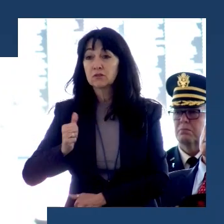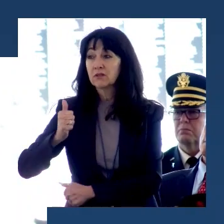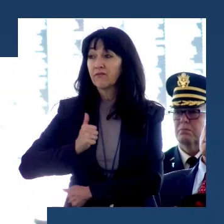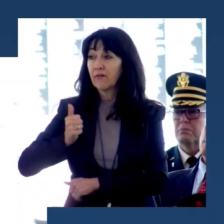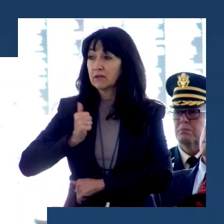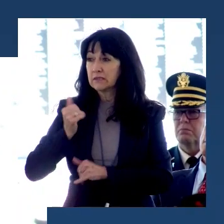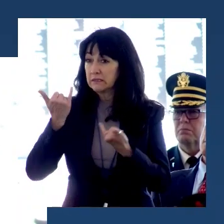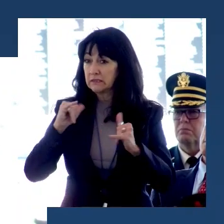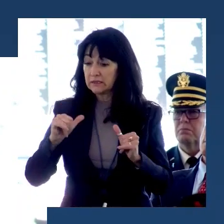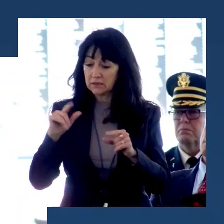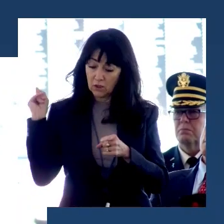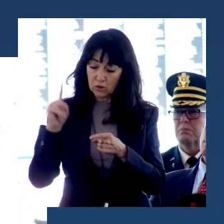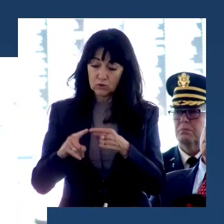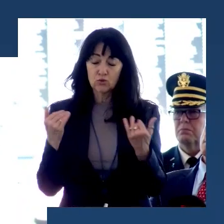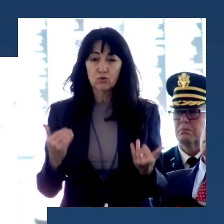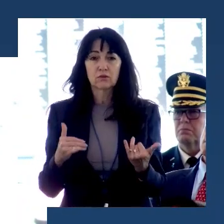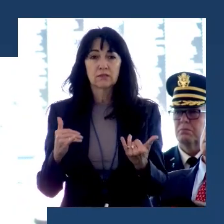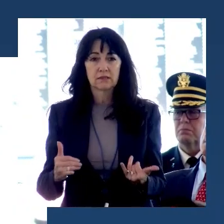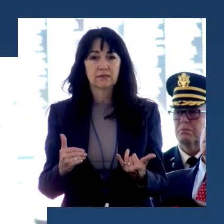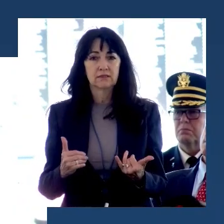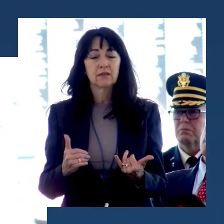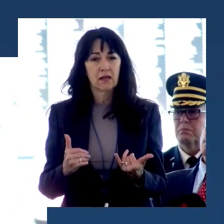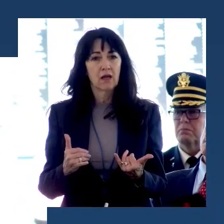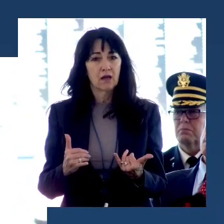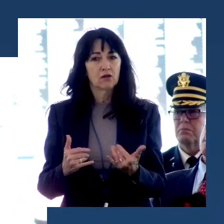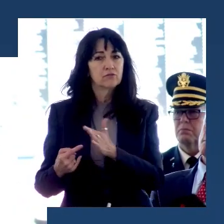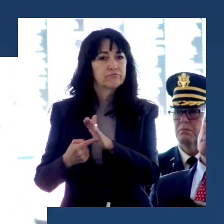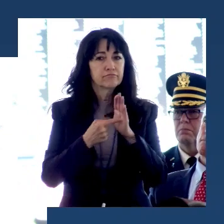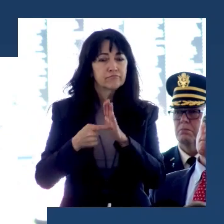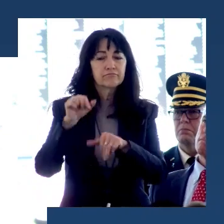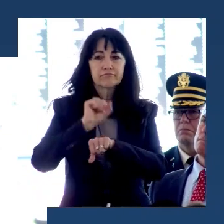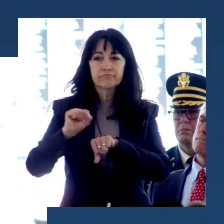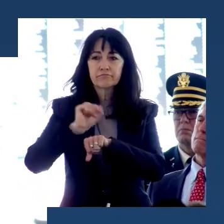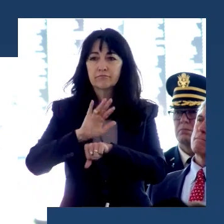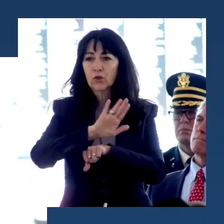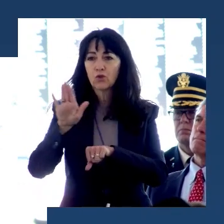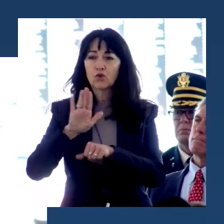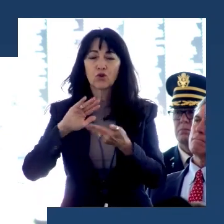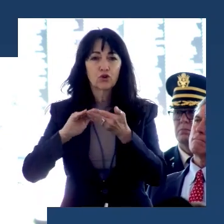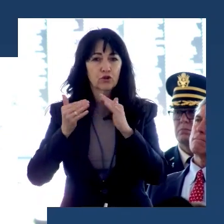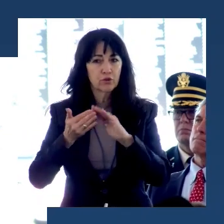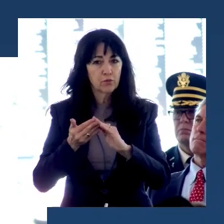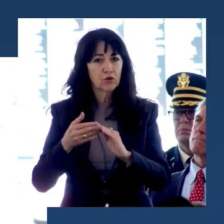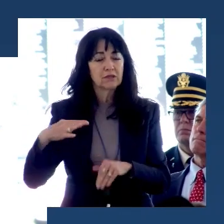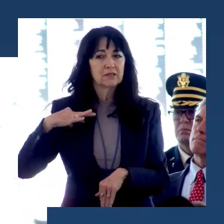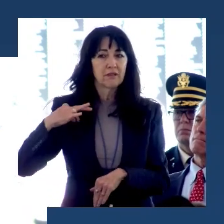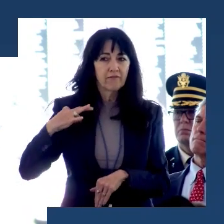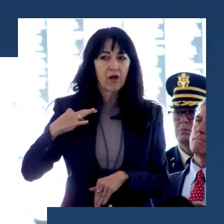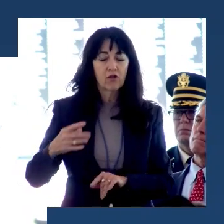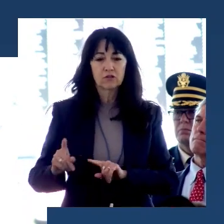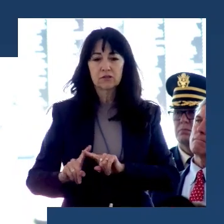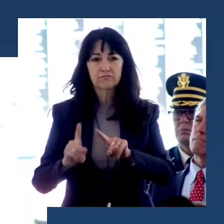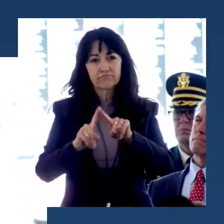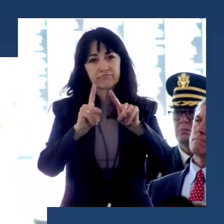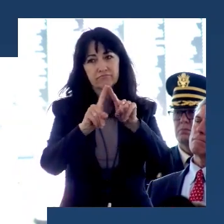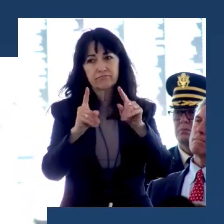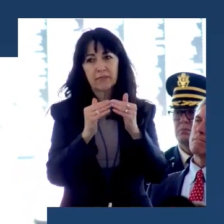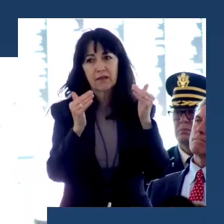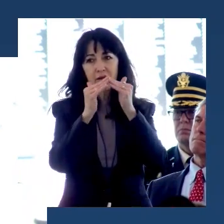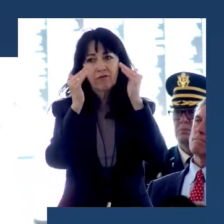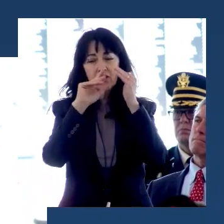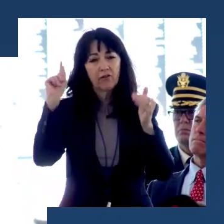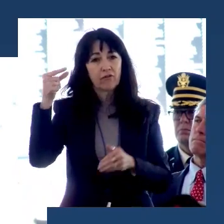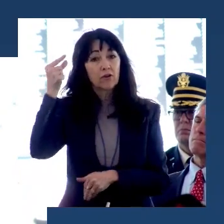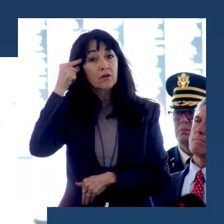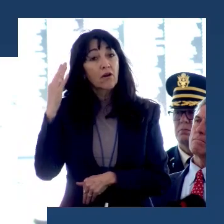communities, supporting charities and volunteer activities, and serving at every level of government, because that's what